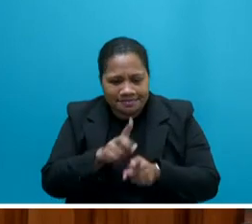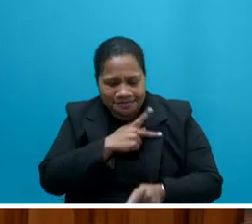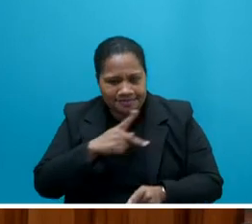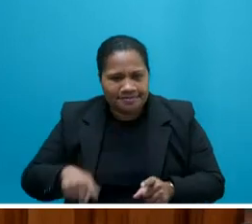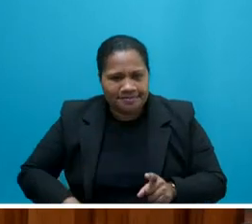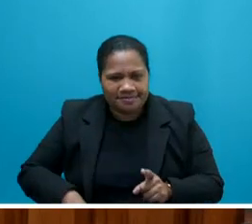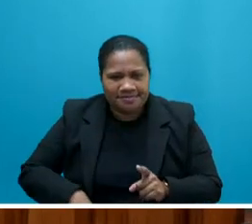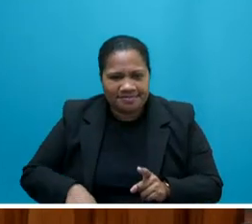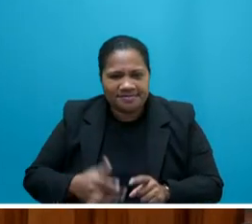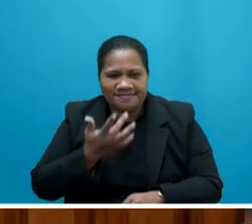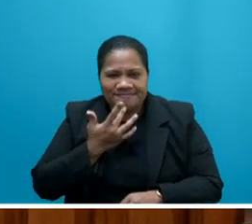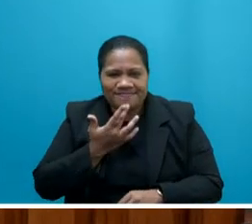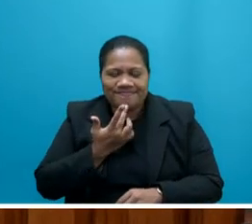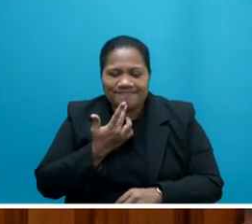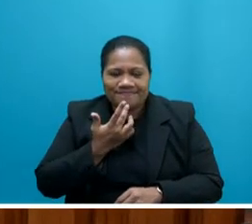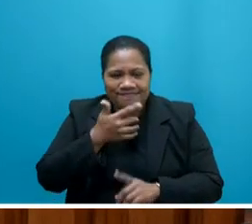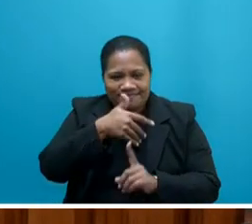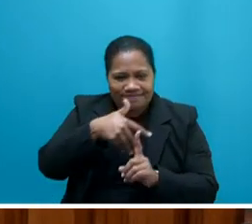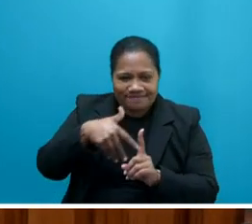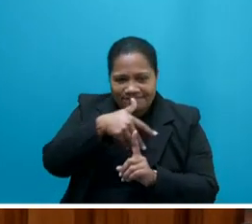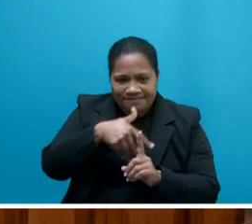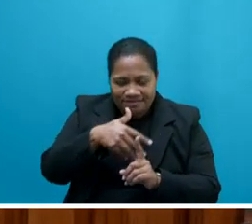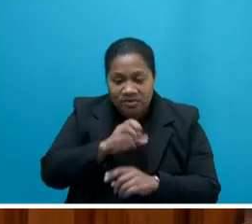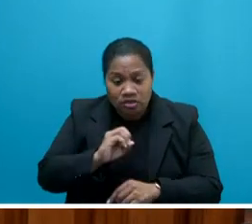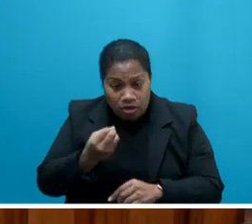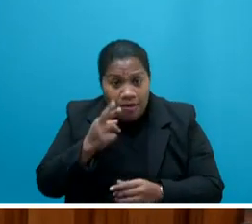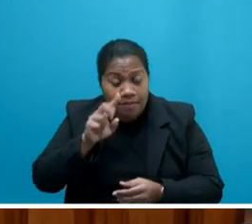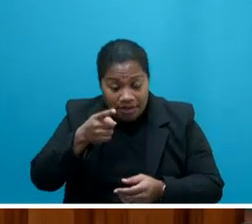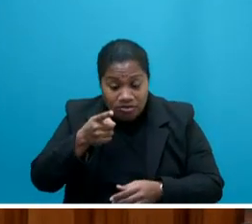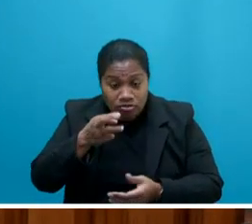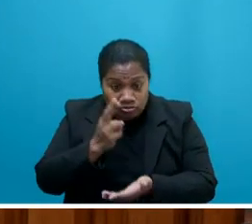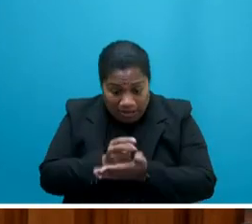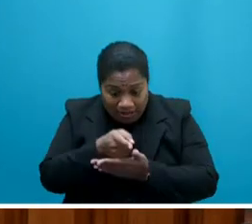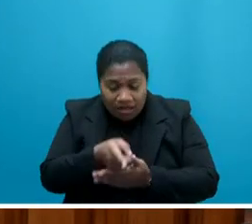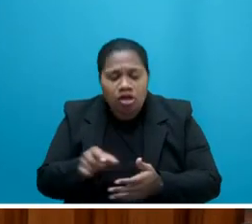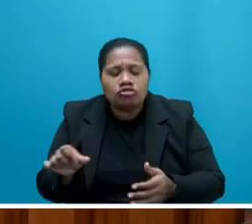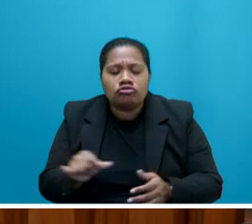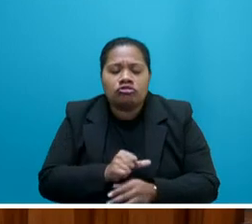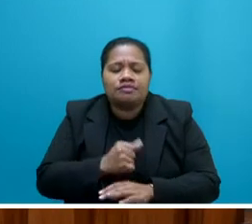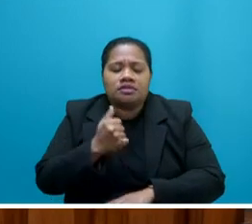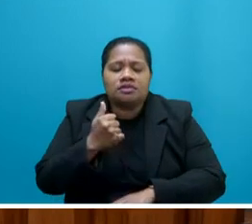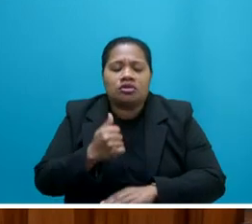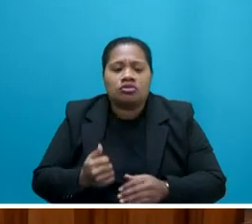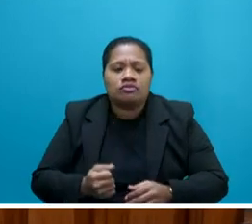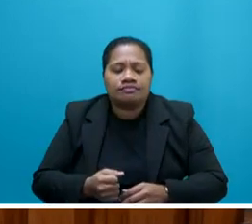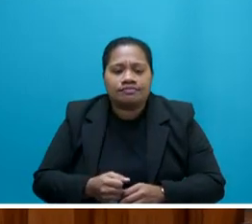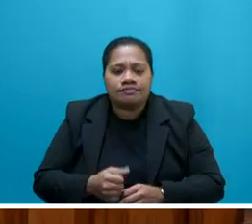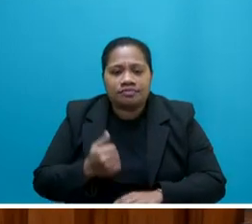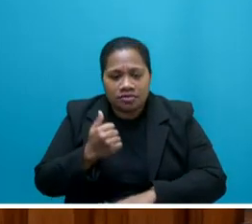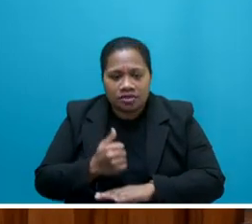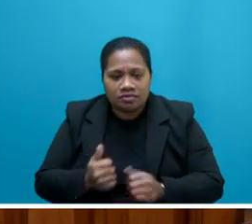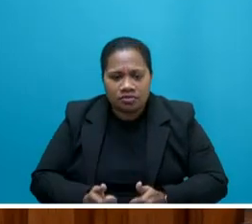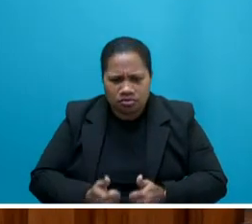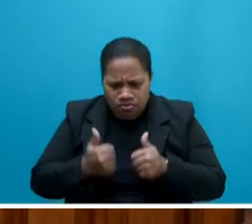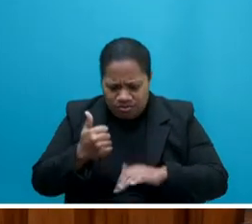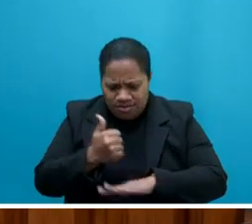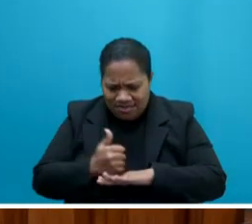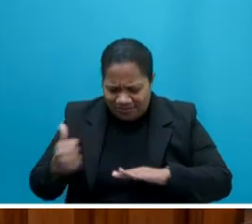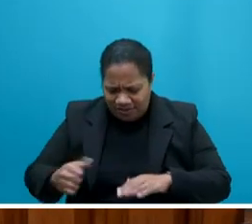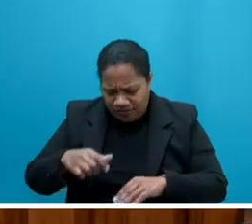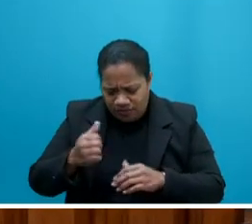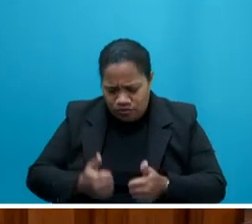building and development is leadership and good governance. And allow me to deliberate some quotes on leadership, such as